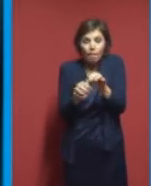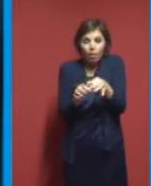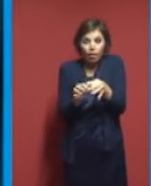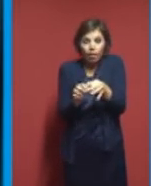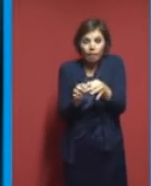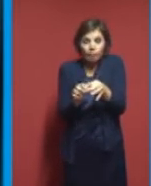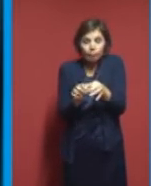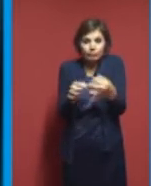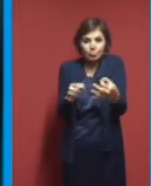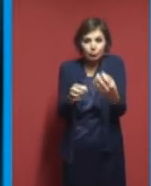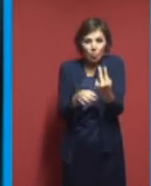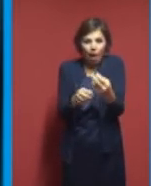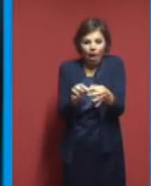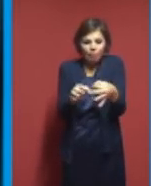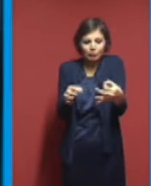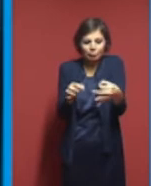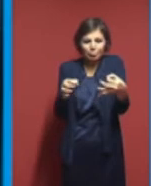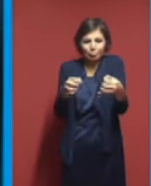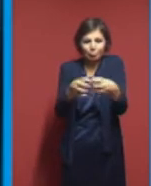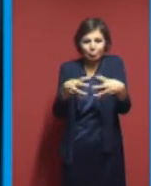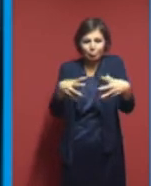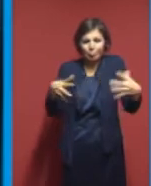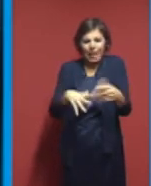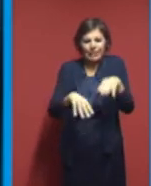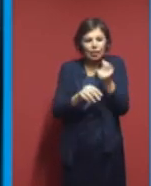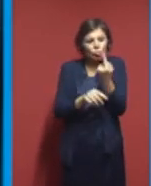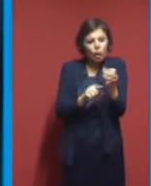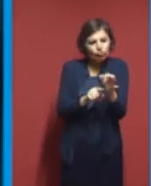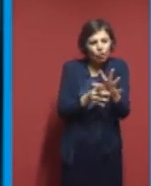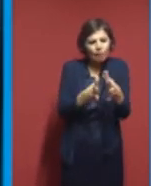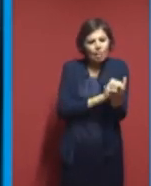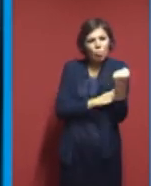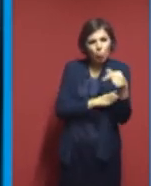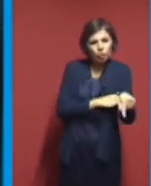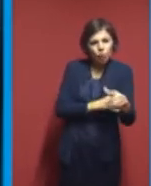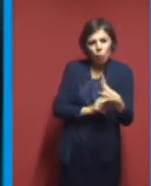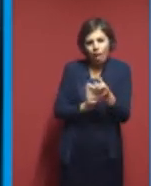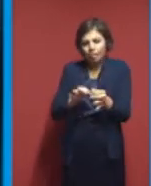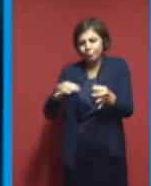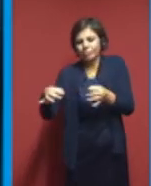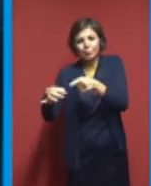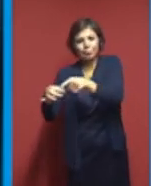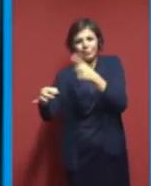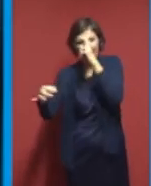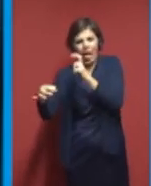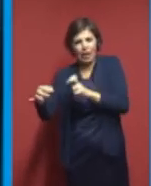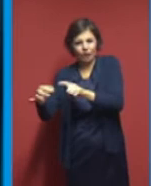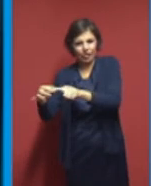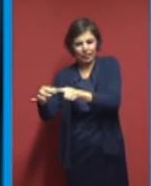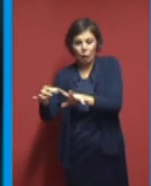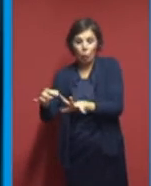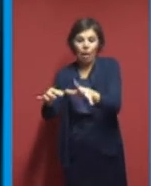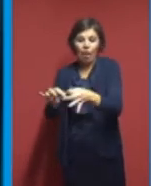liver, skin, lung, all of those came out of that one cell. So as biotechnologists, we ask the